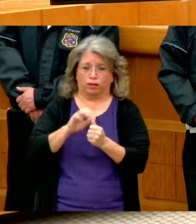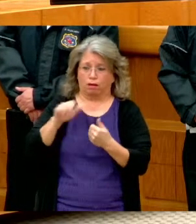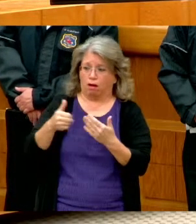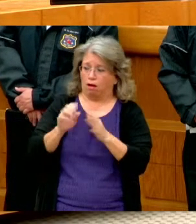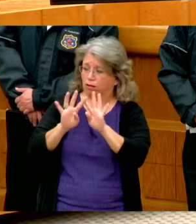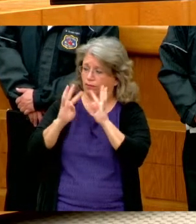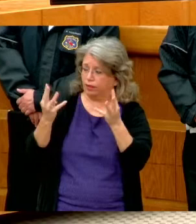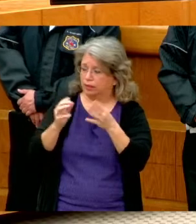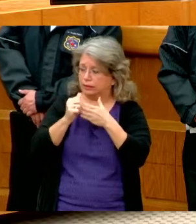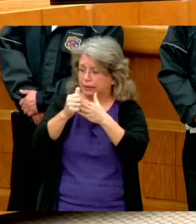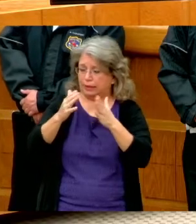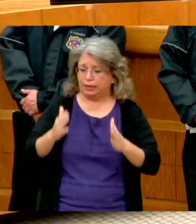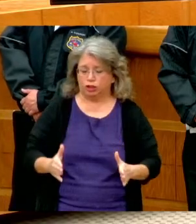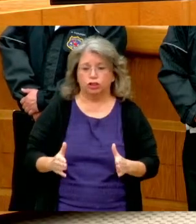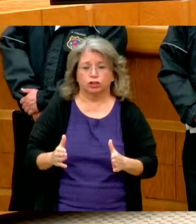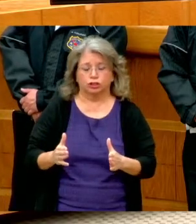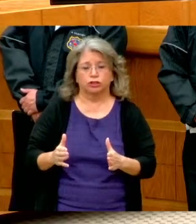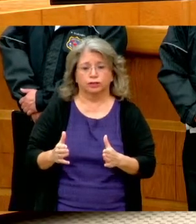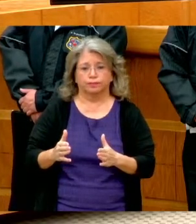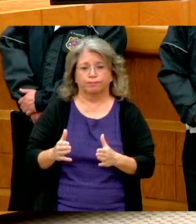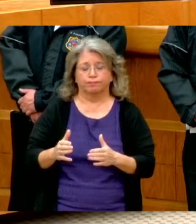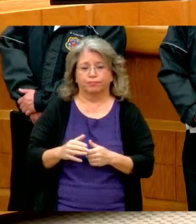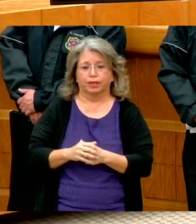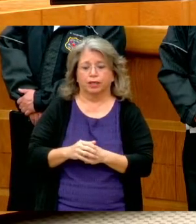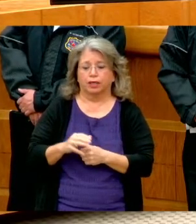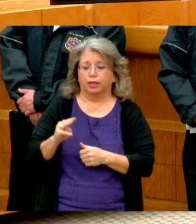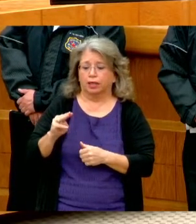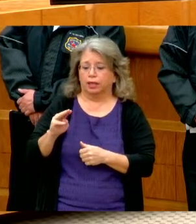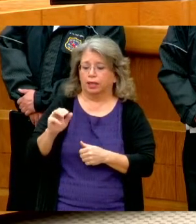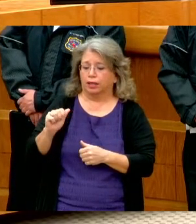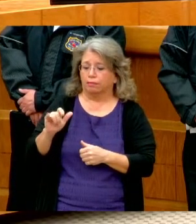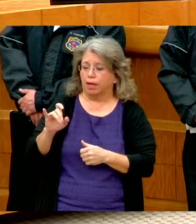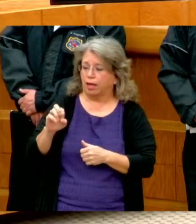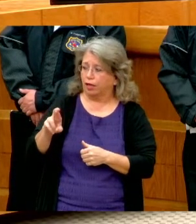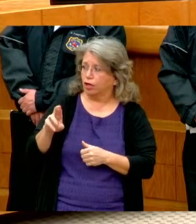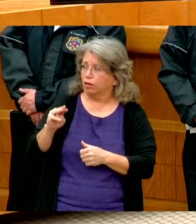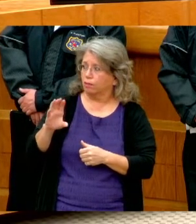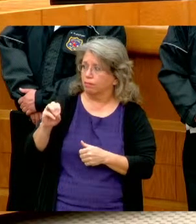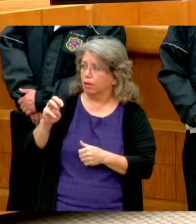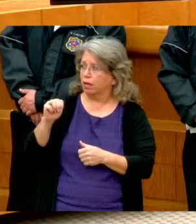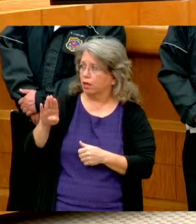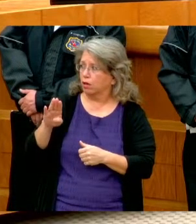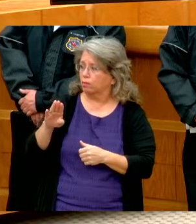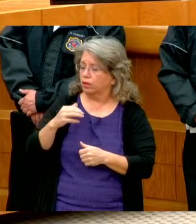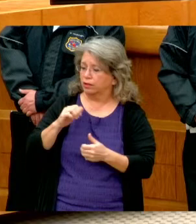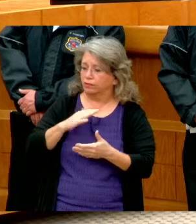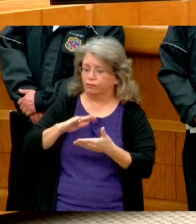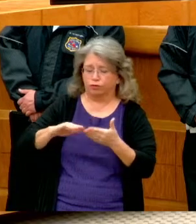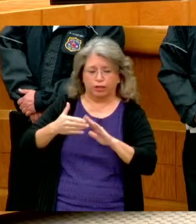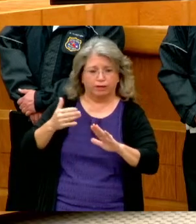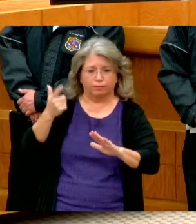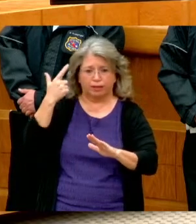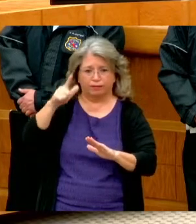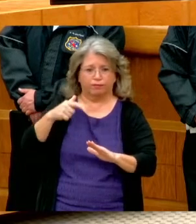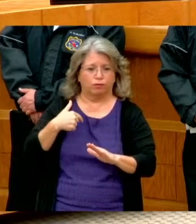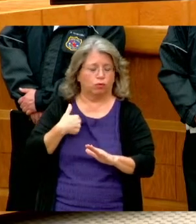the mayor, Mayor McComb. It's again, forgive me for going off script, but